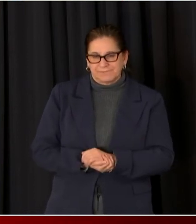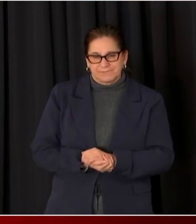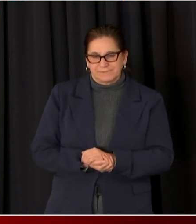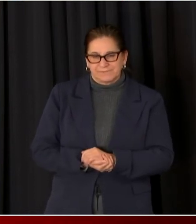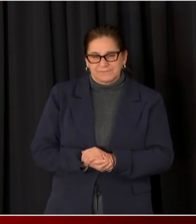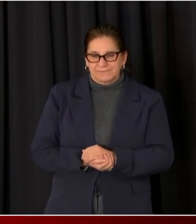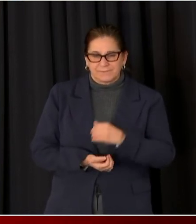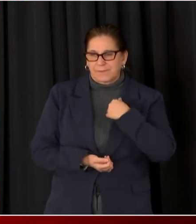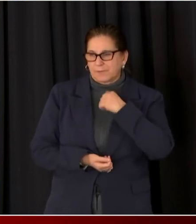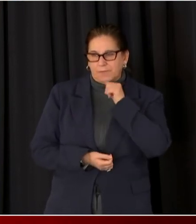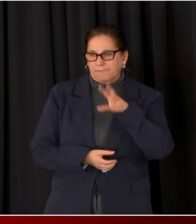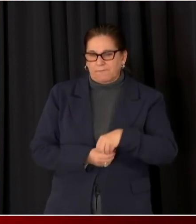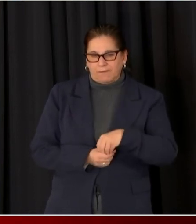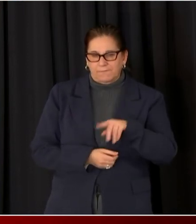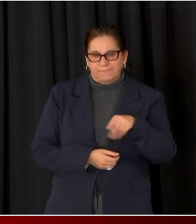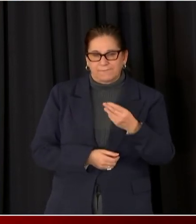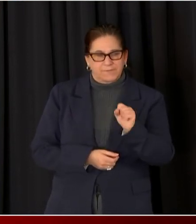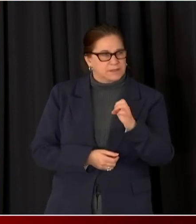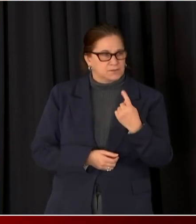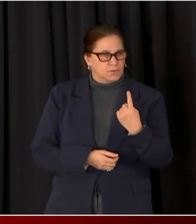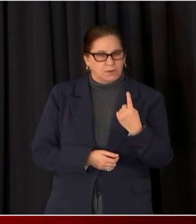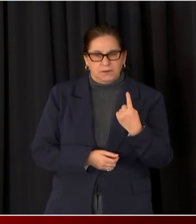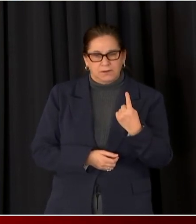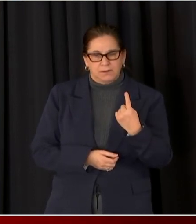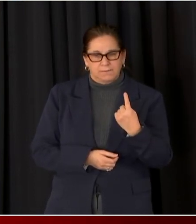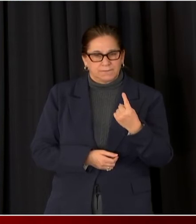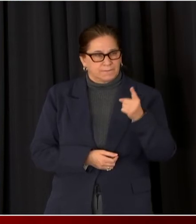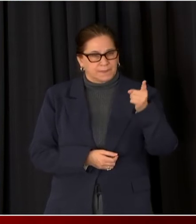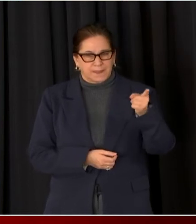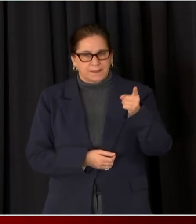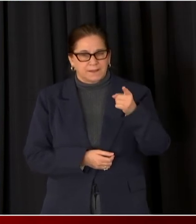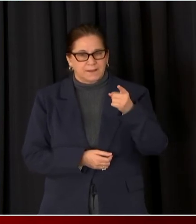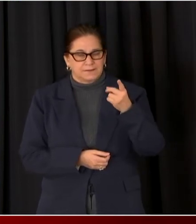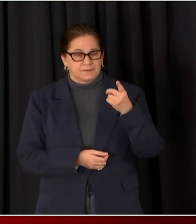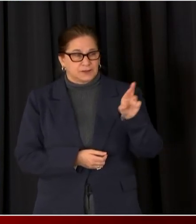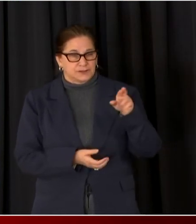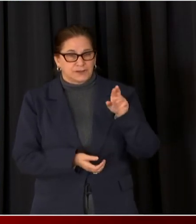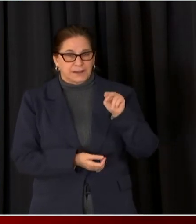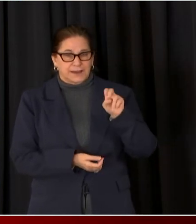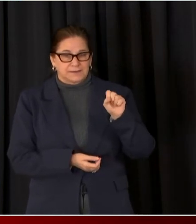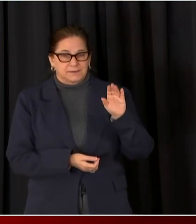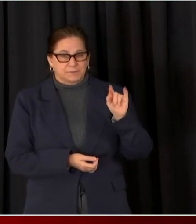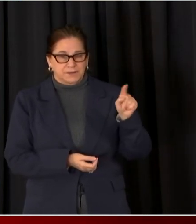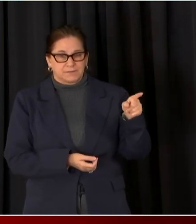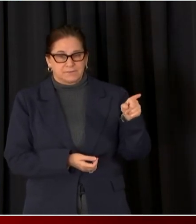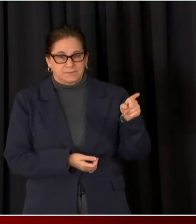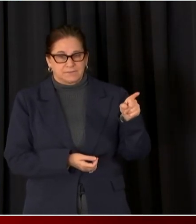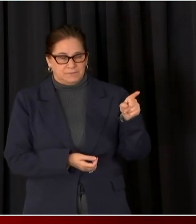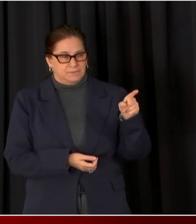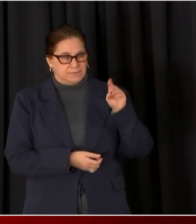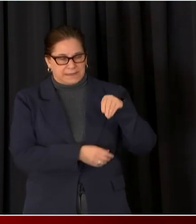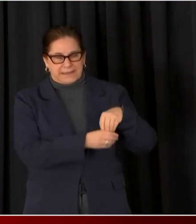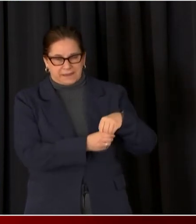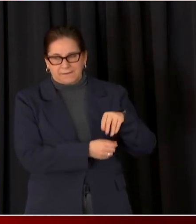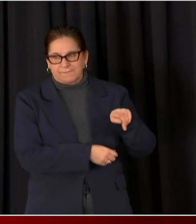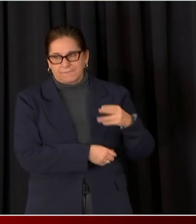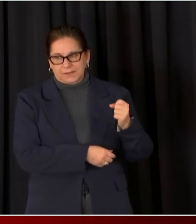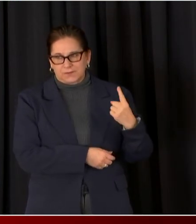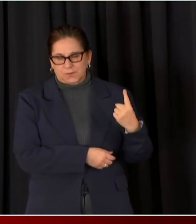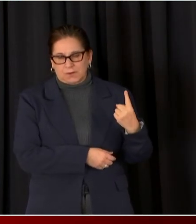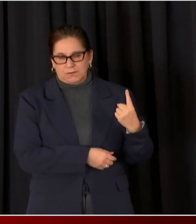FEMS providers do, and they will. And I will just as soon as it's my turn.